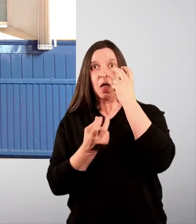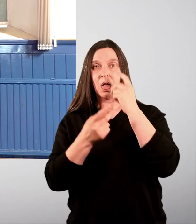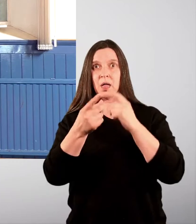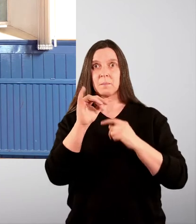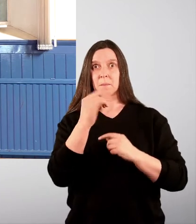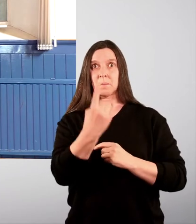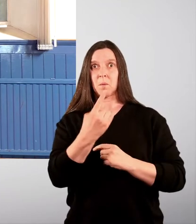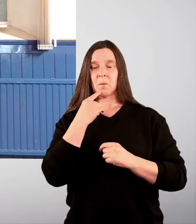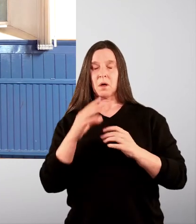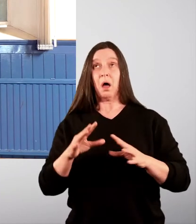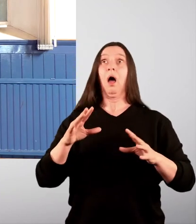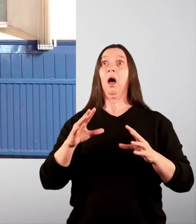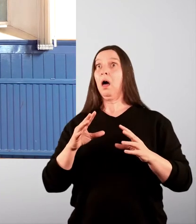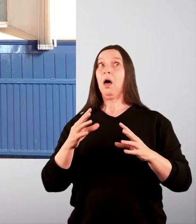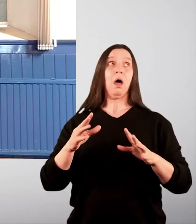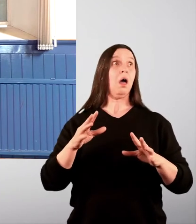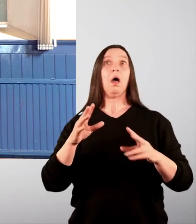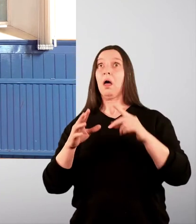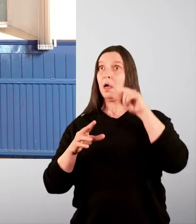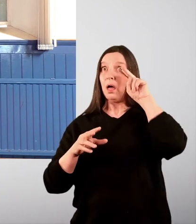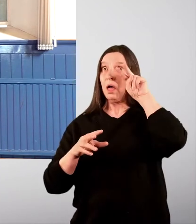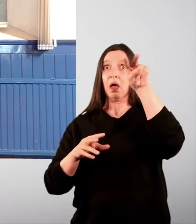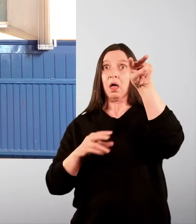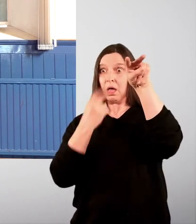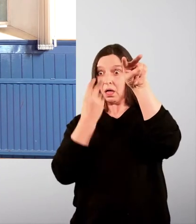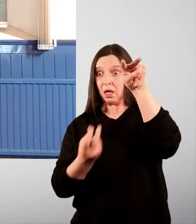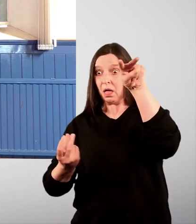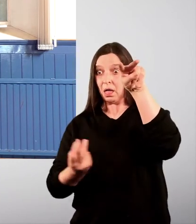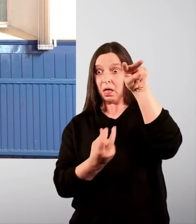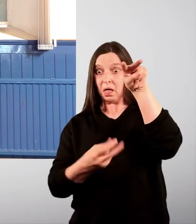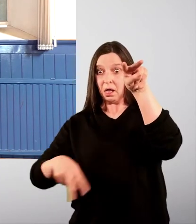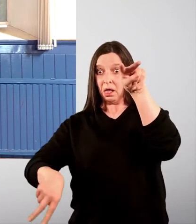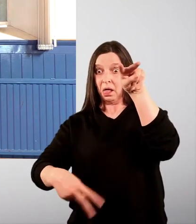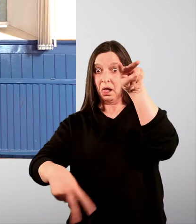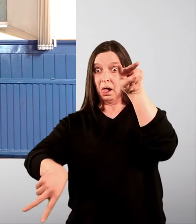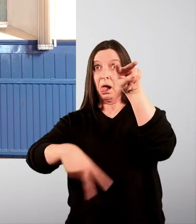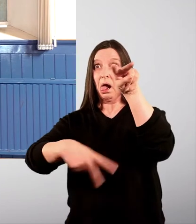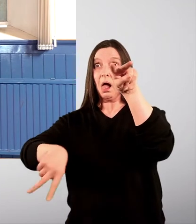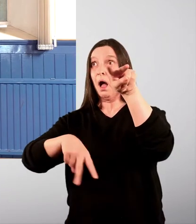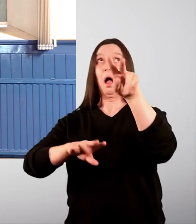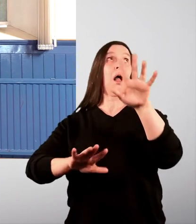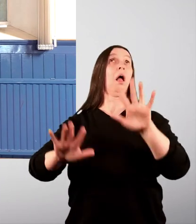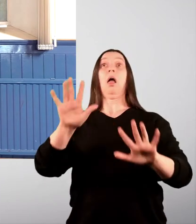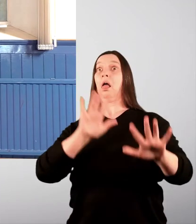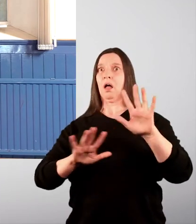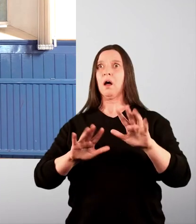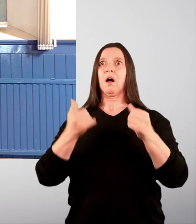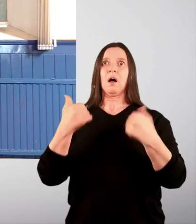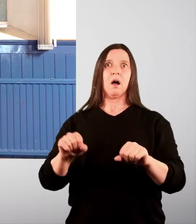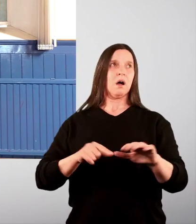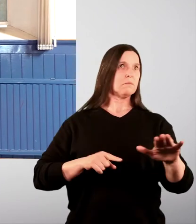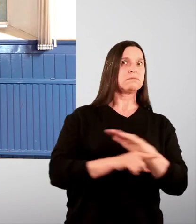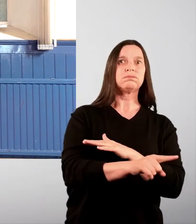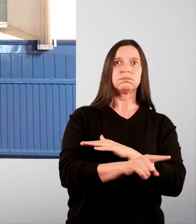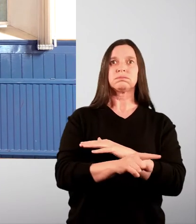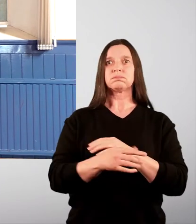this. But it will still work, because as you push into the eyes, if he doesn't move his head back, then exactly